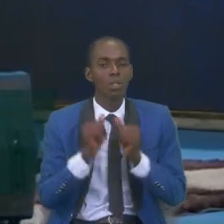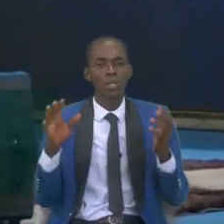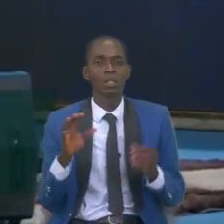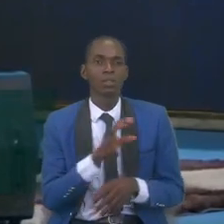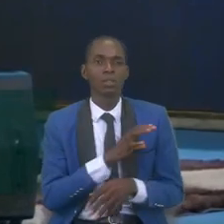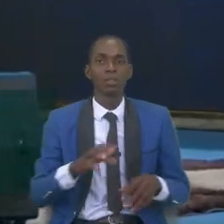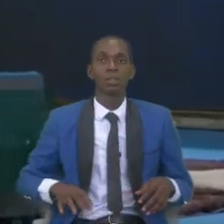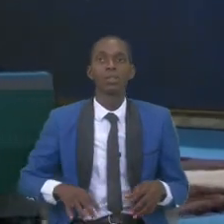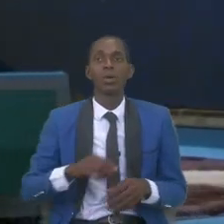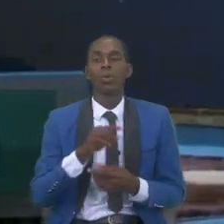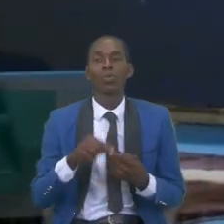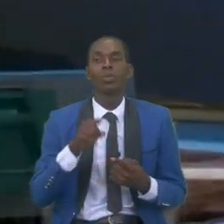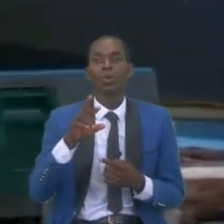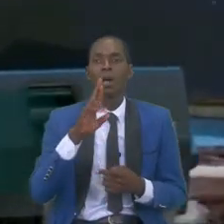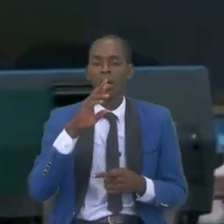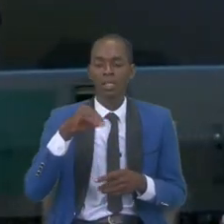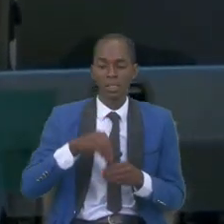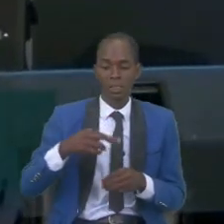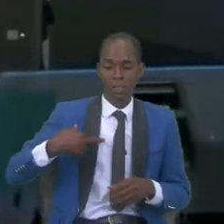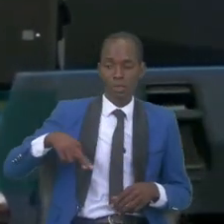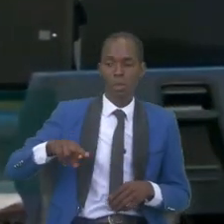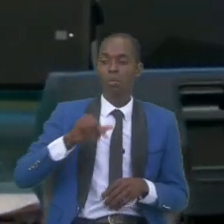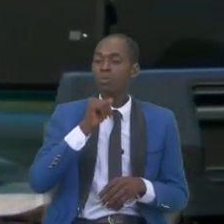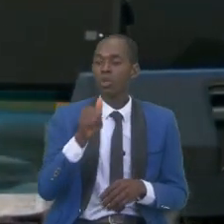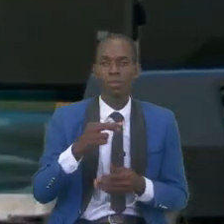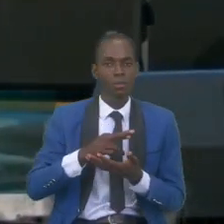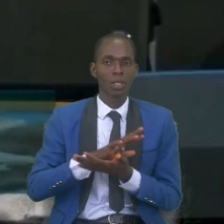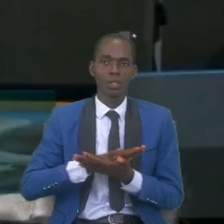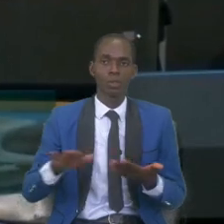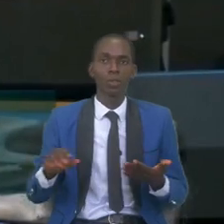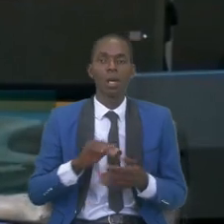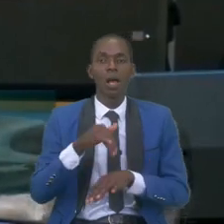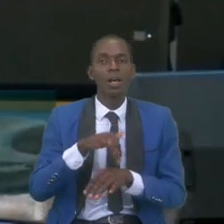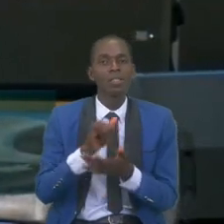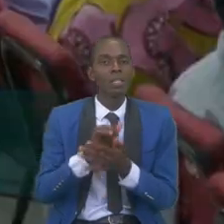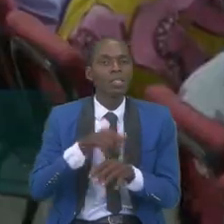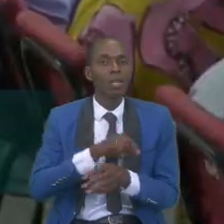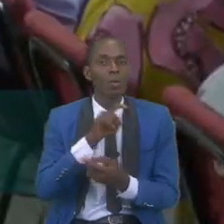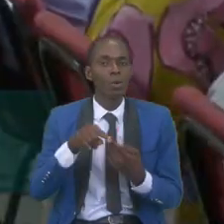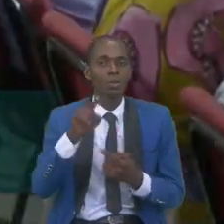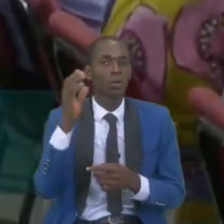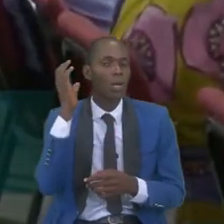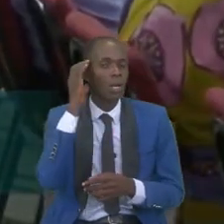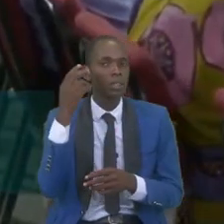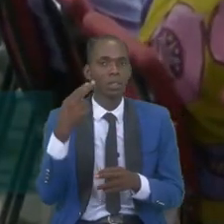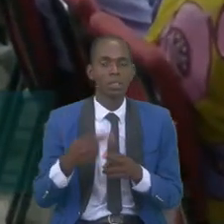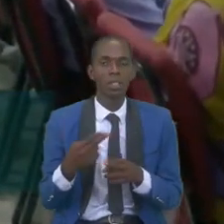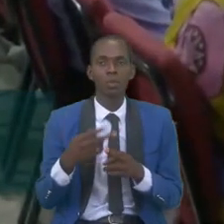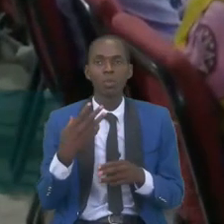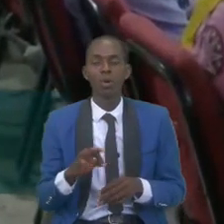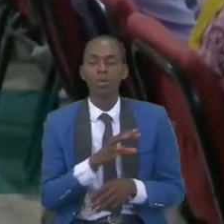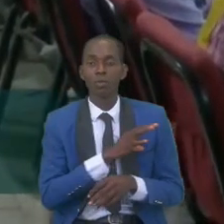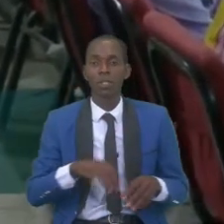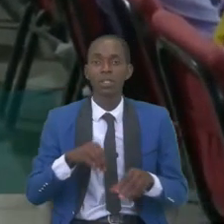when you were religious but were not righteous, at that time when you had the name of Christ on your lips but you did not